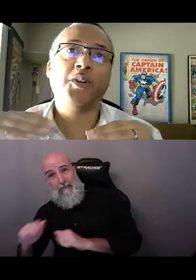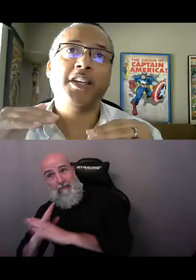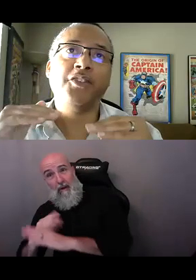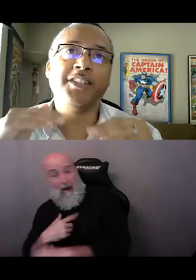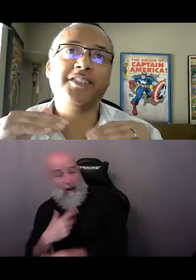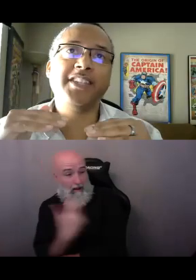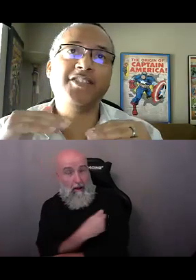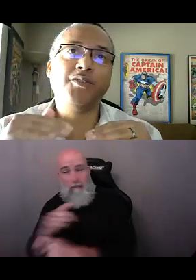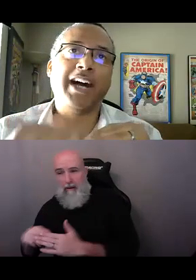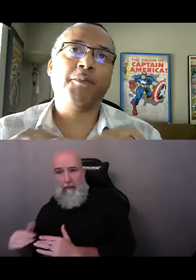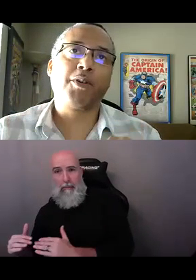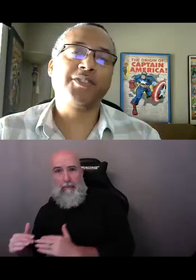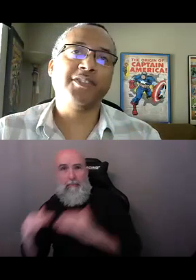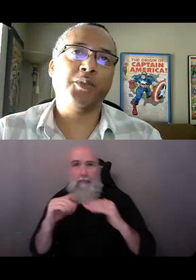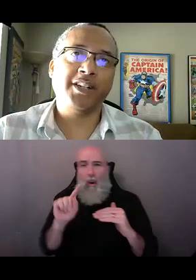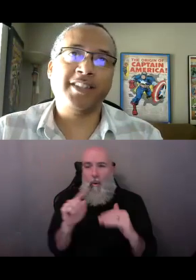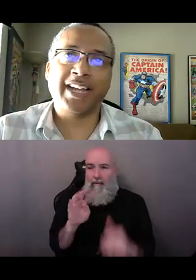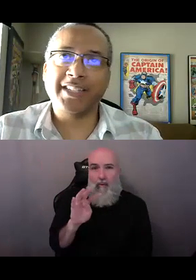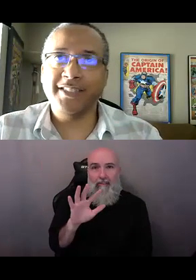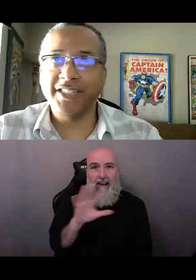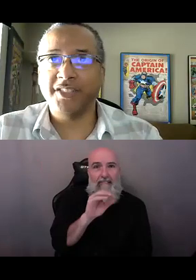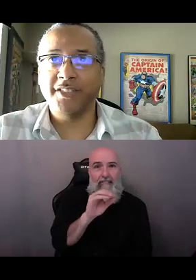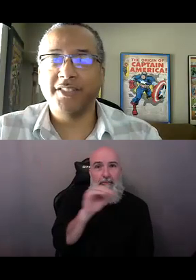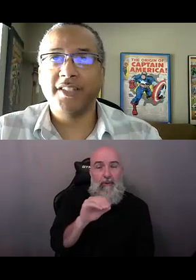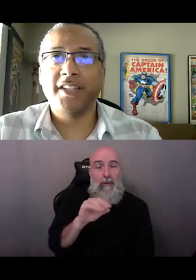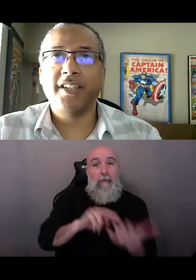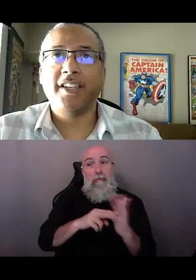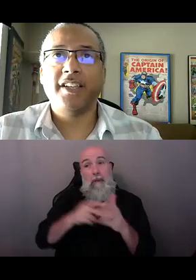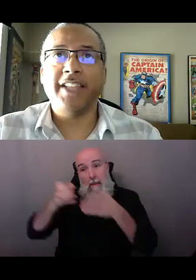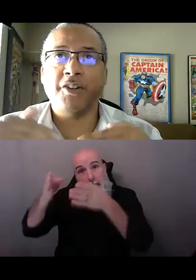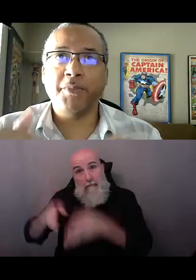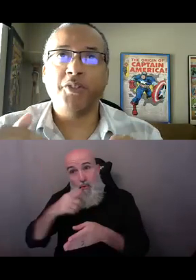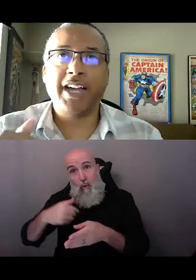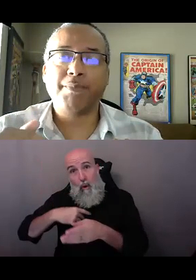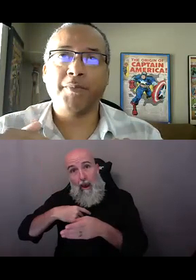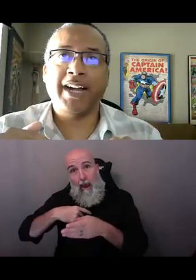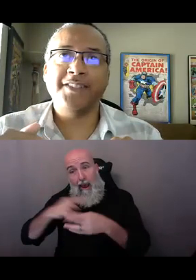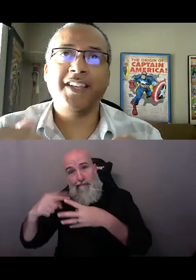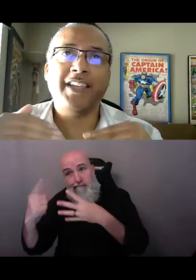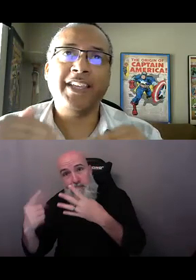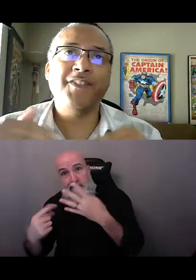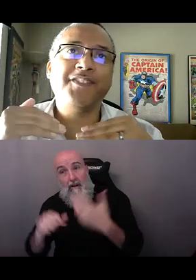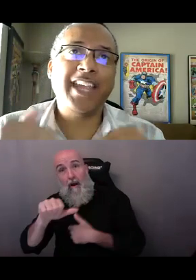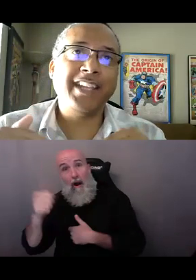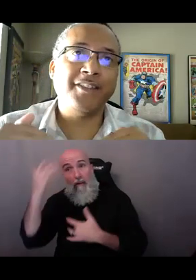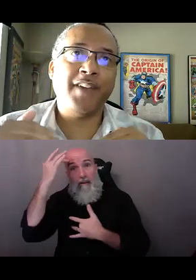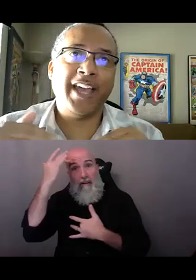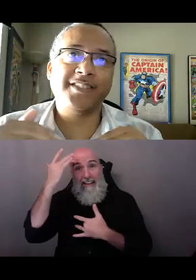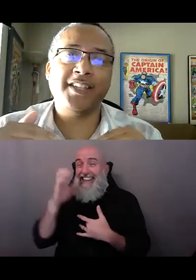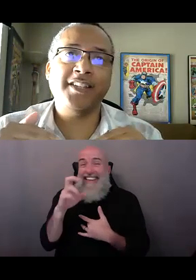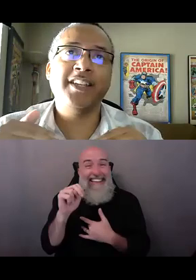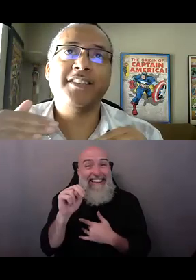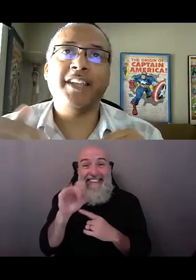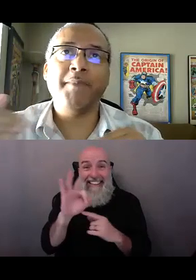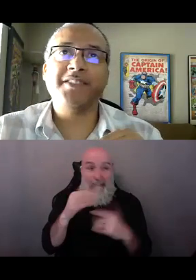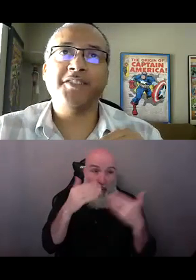So you can see too how persons with underlying conditions that are immunocompromised, even if taking the